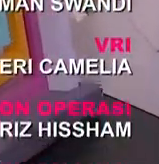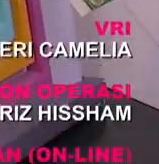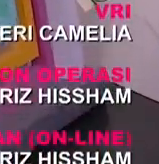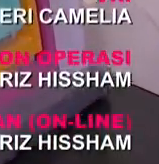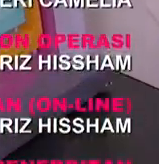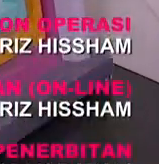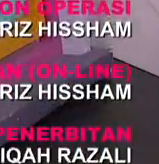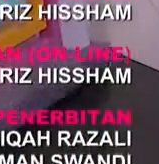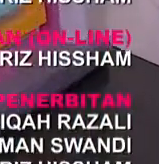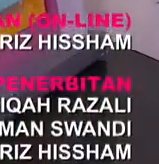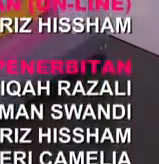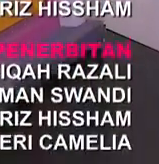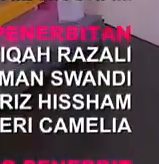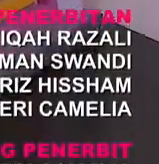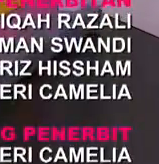toys.